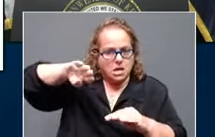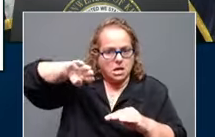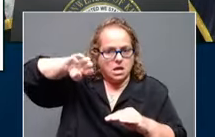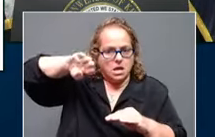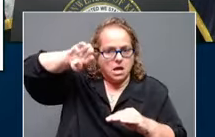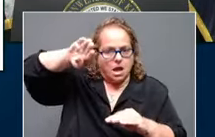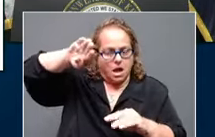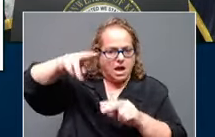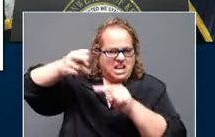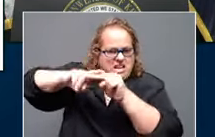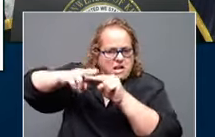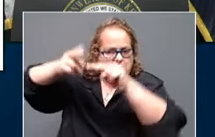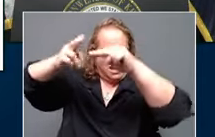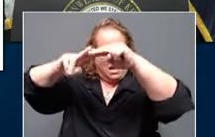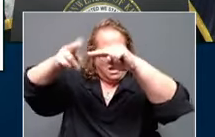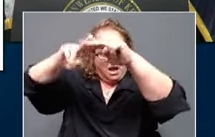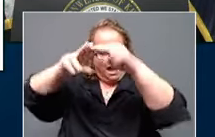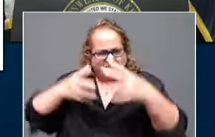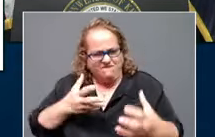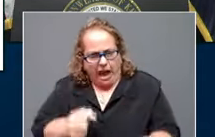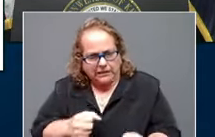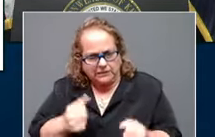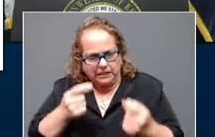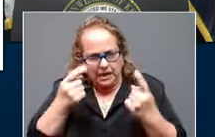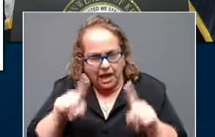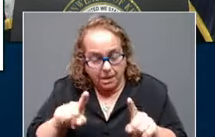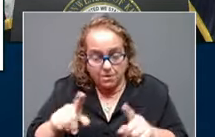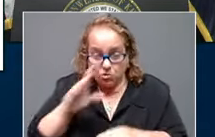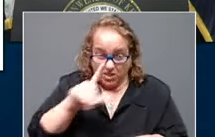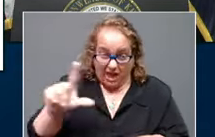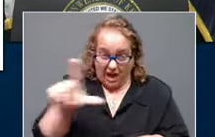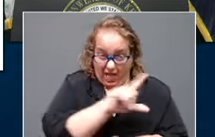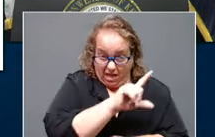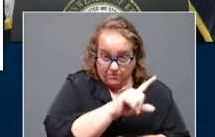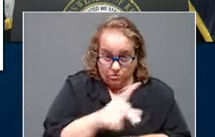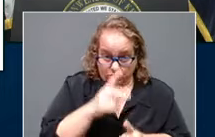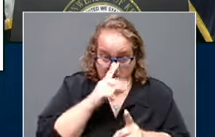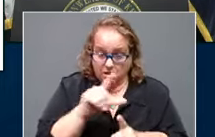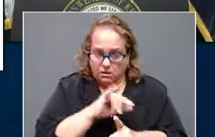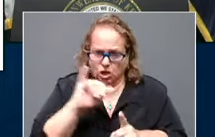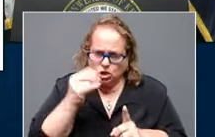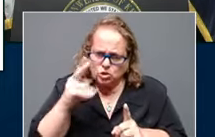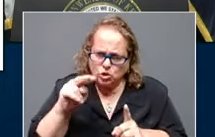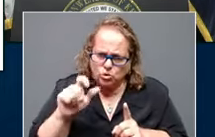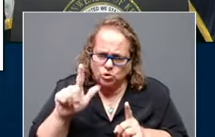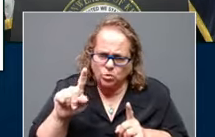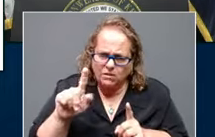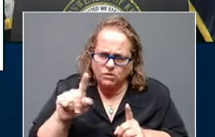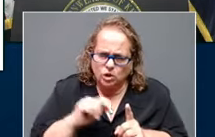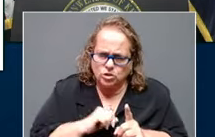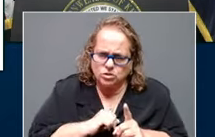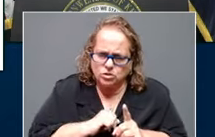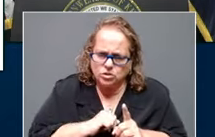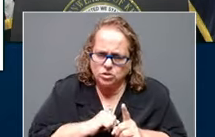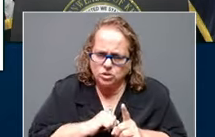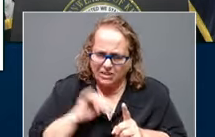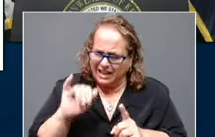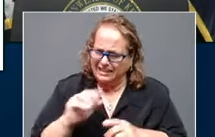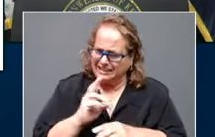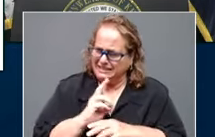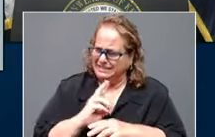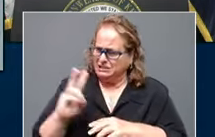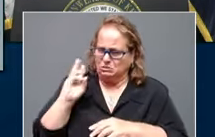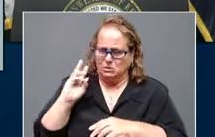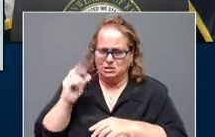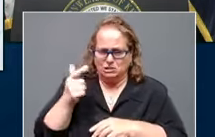place to a time when we should all be highly, highly concerned. You look